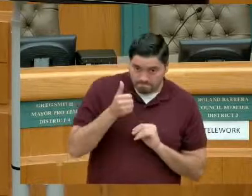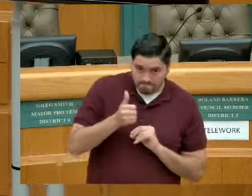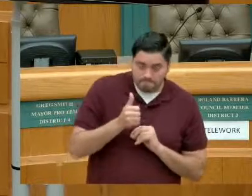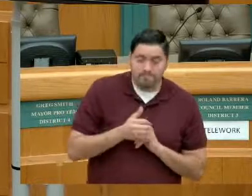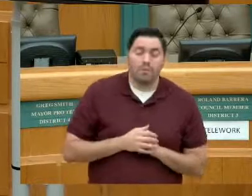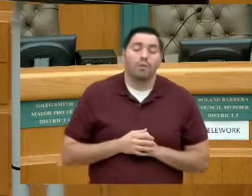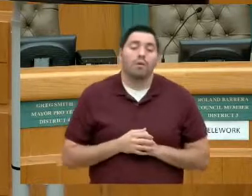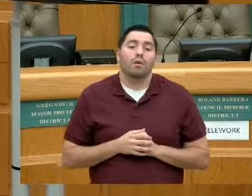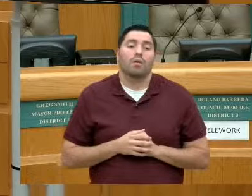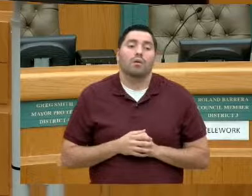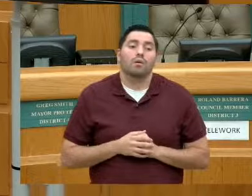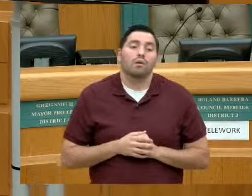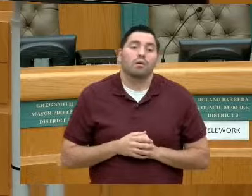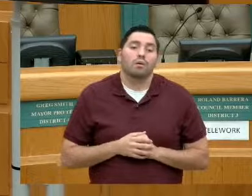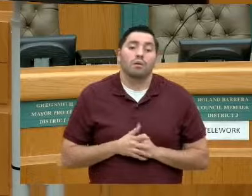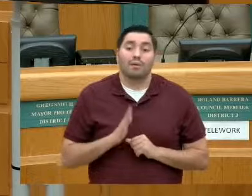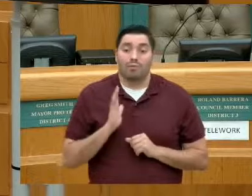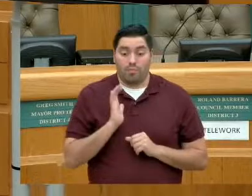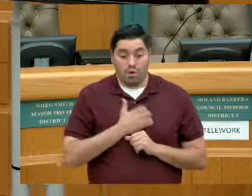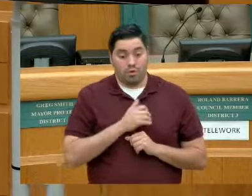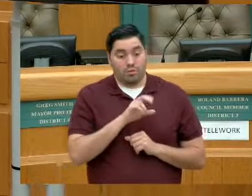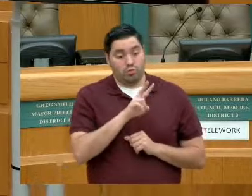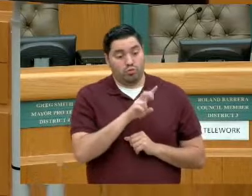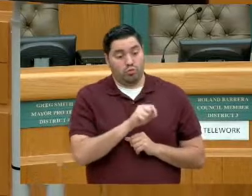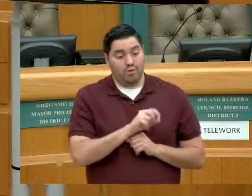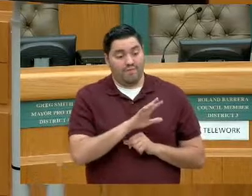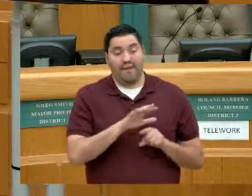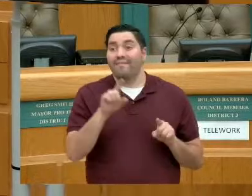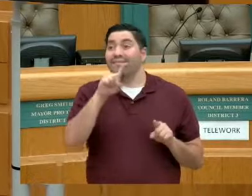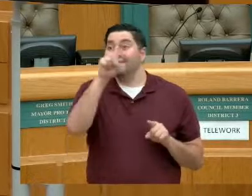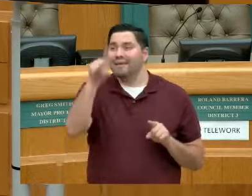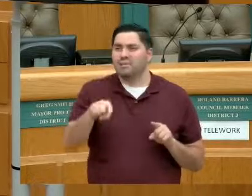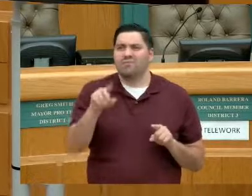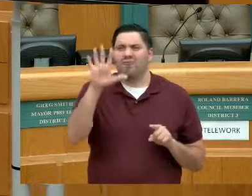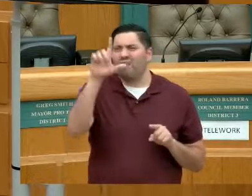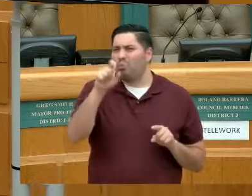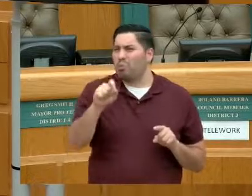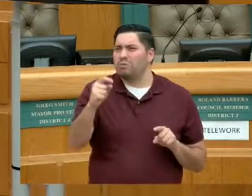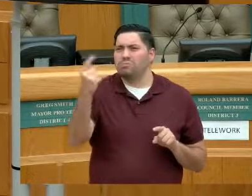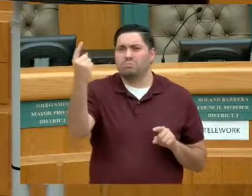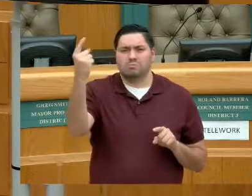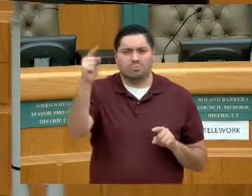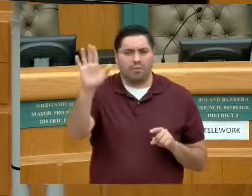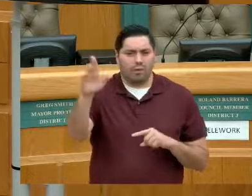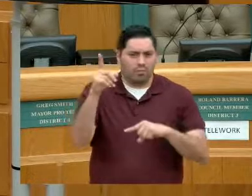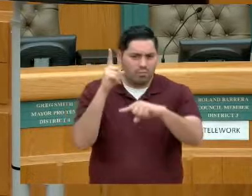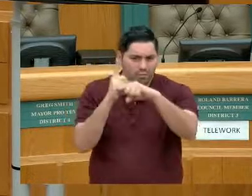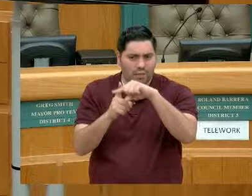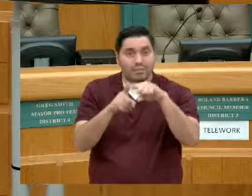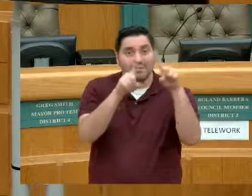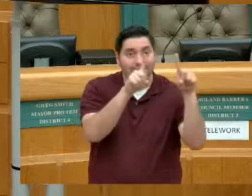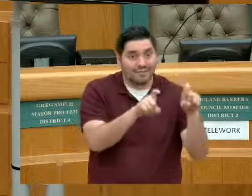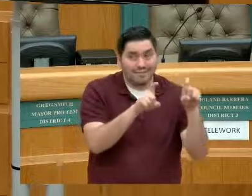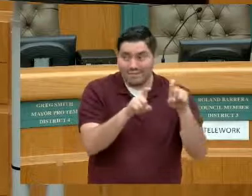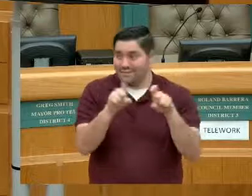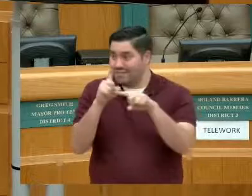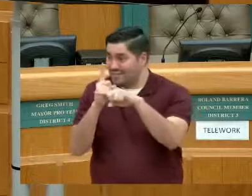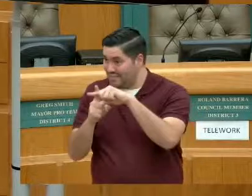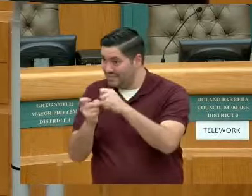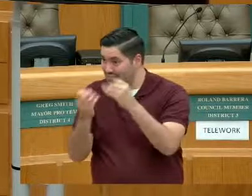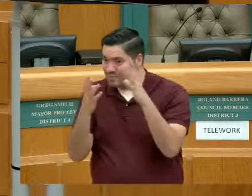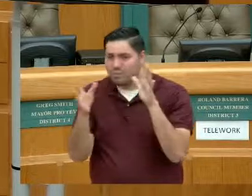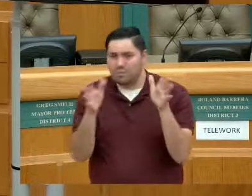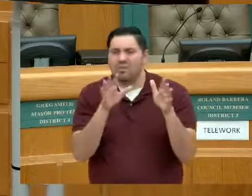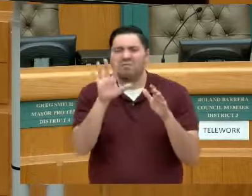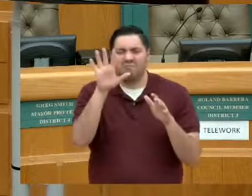family. These numbers are good. Ours is 2.5. The state of Texas is 5 point something in terms of